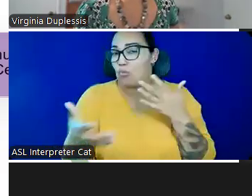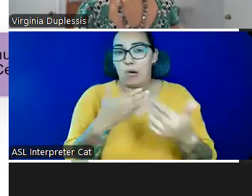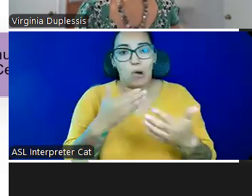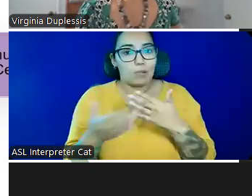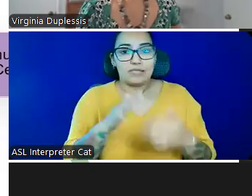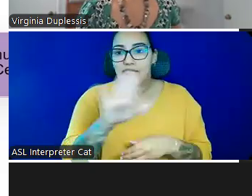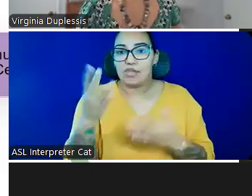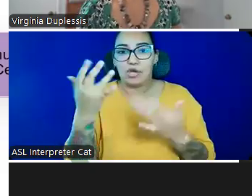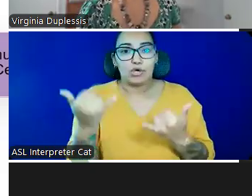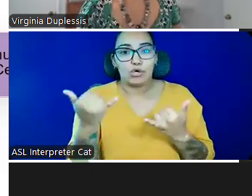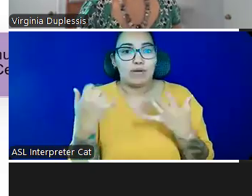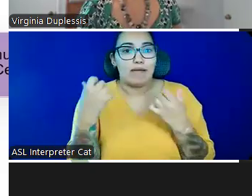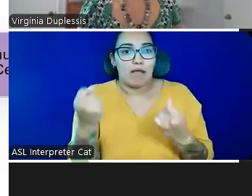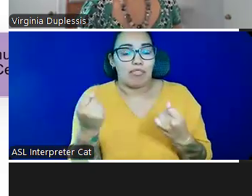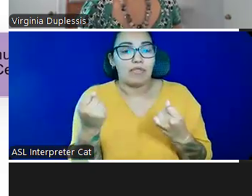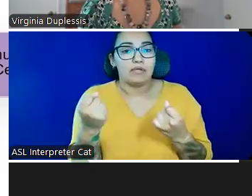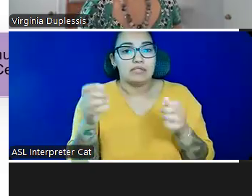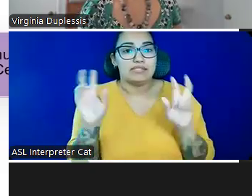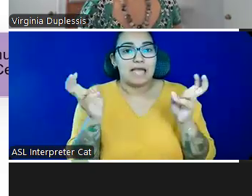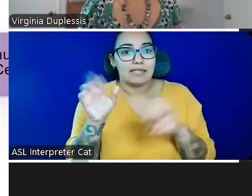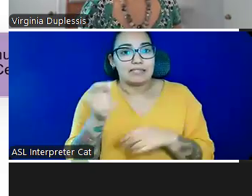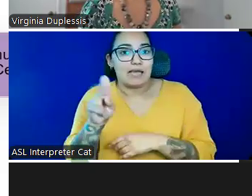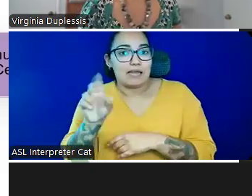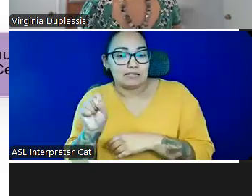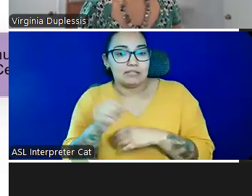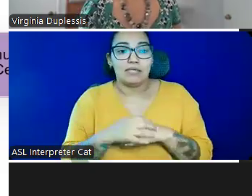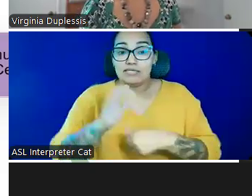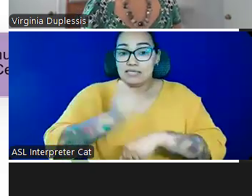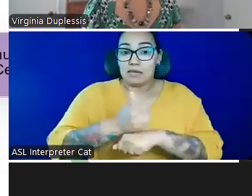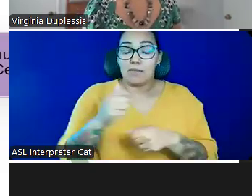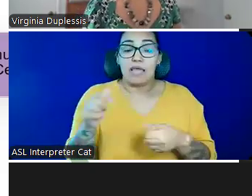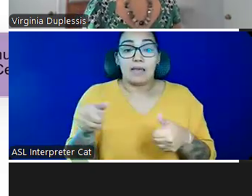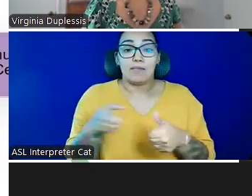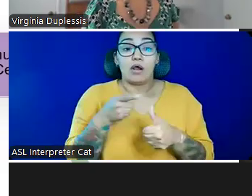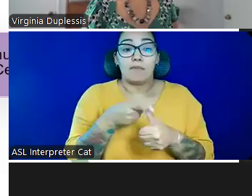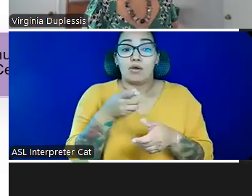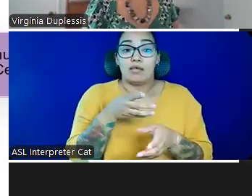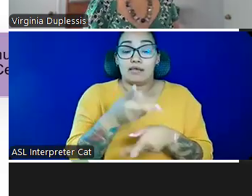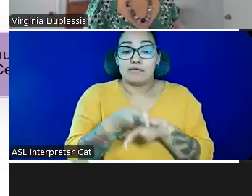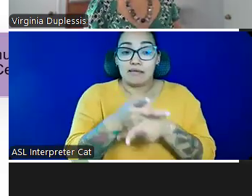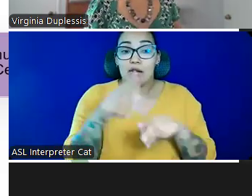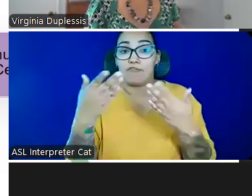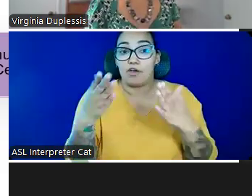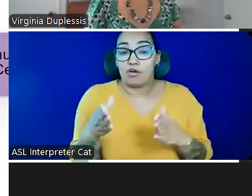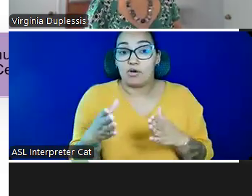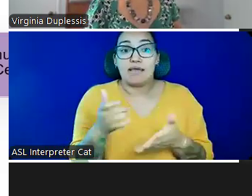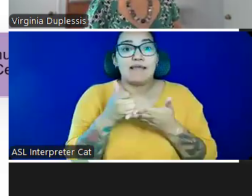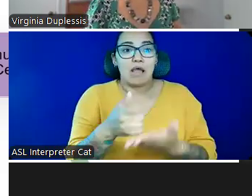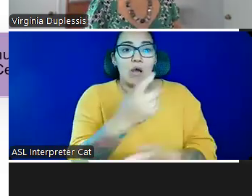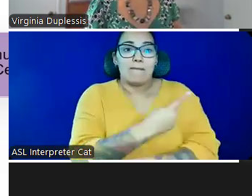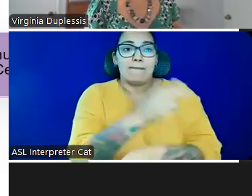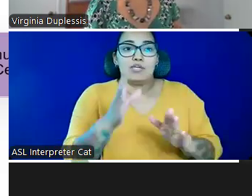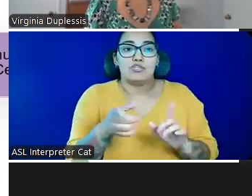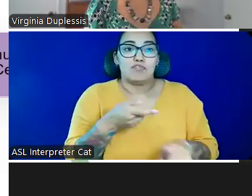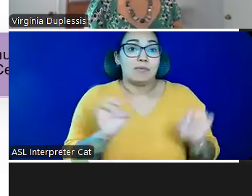their current health status. And by establishing a primary care provider, it can help move patients away from emergency